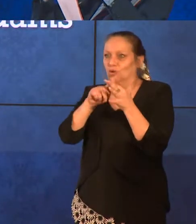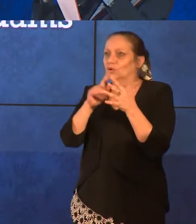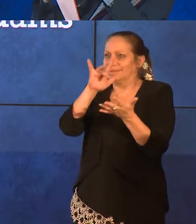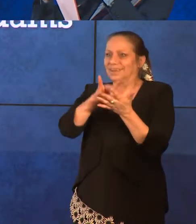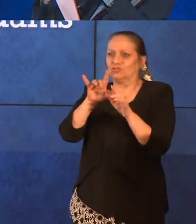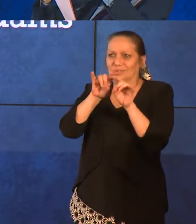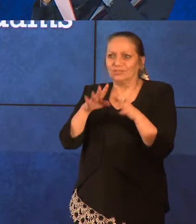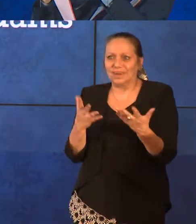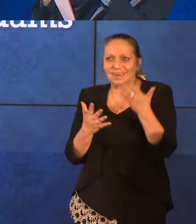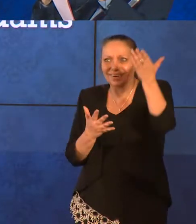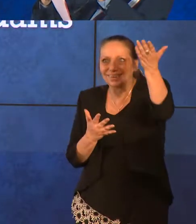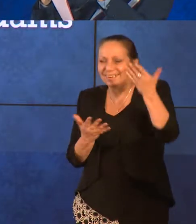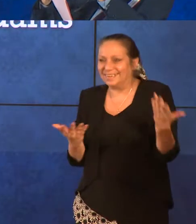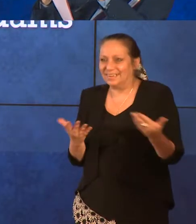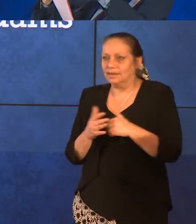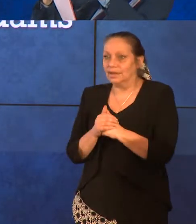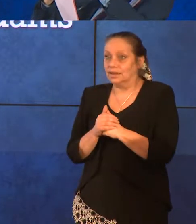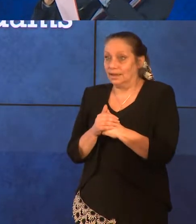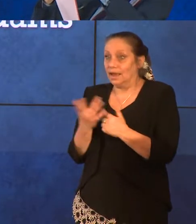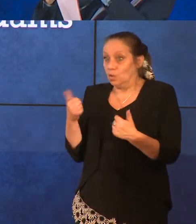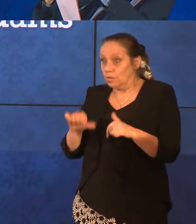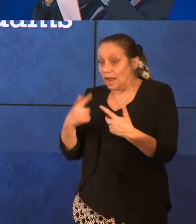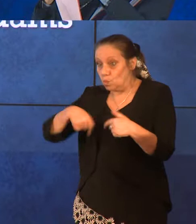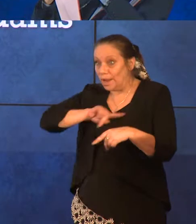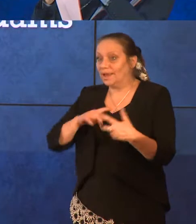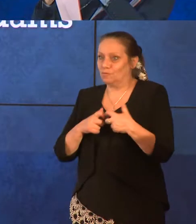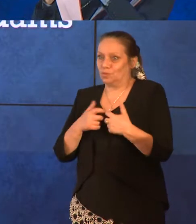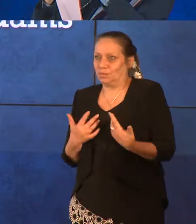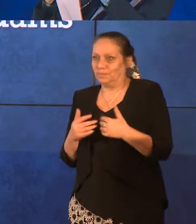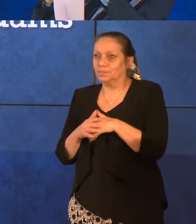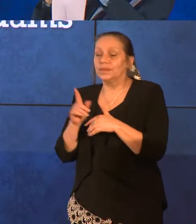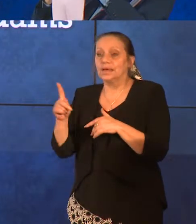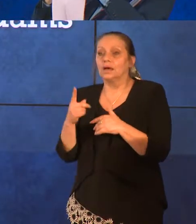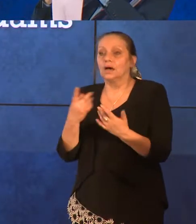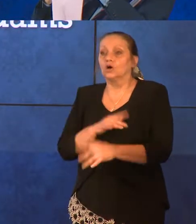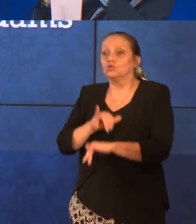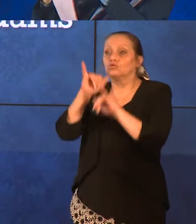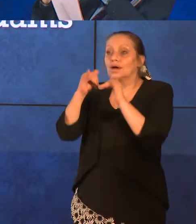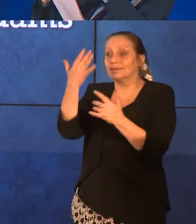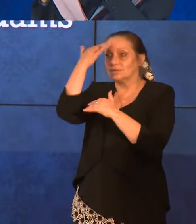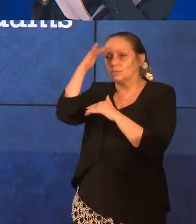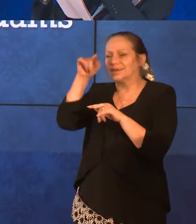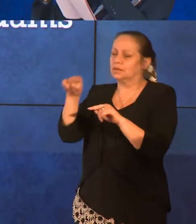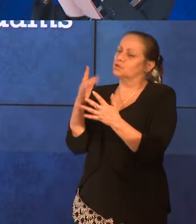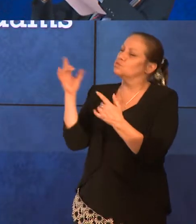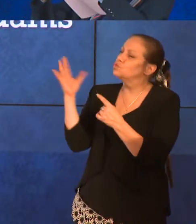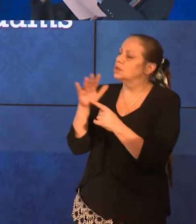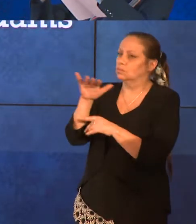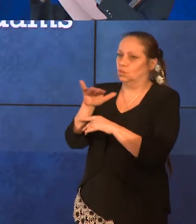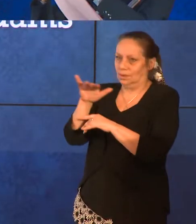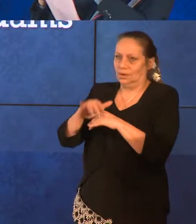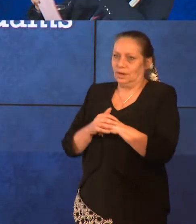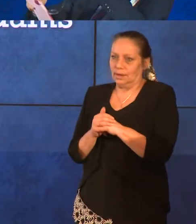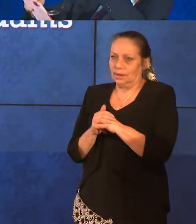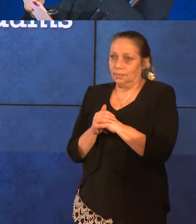funding for crises is another area that we would identify. And we'd also